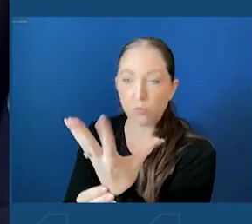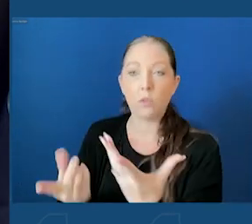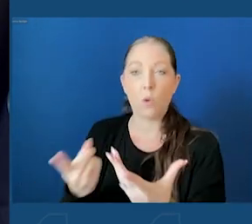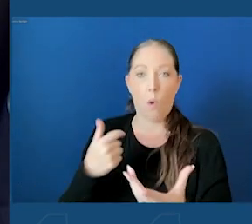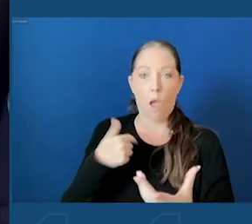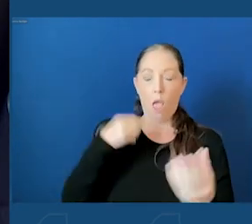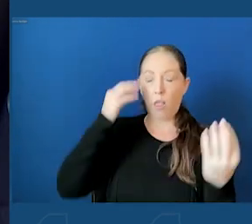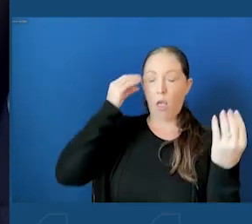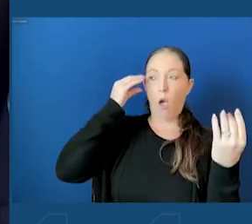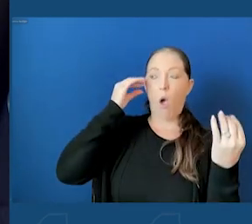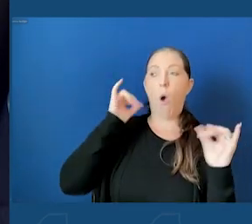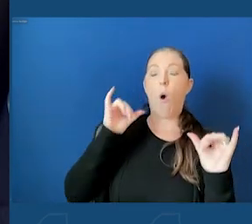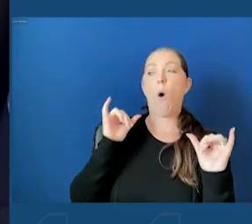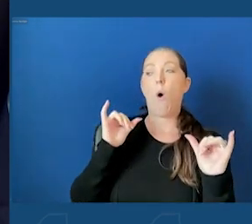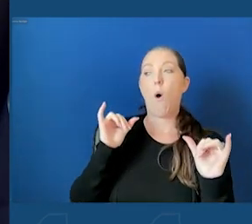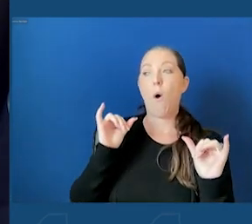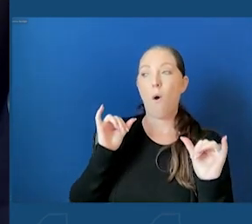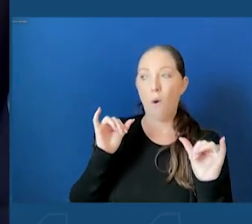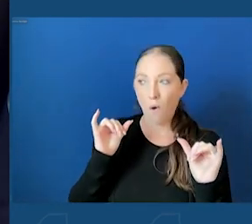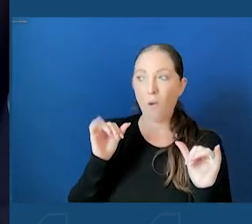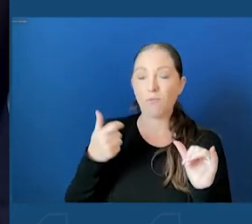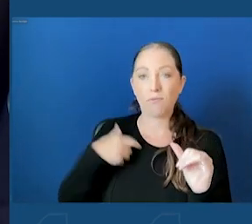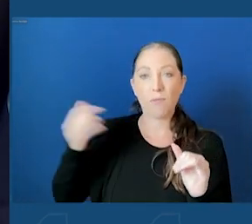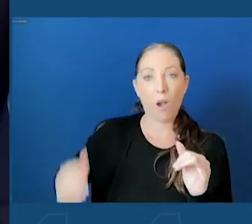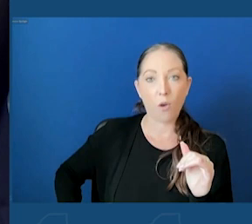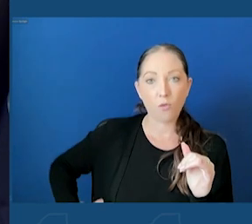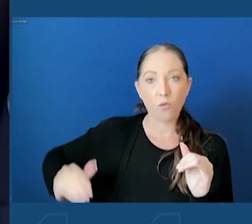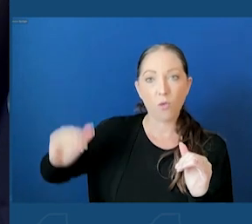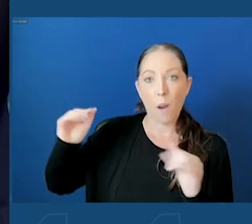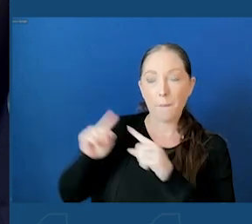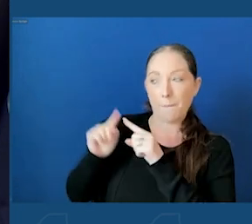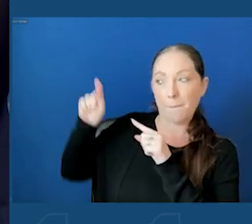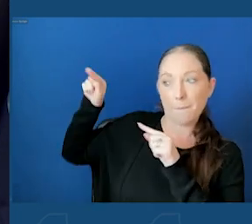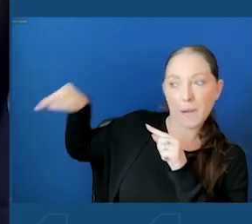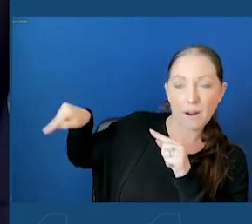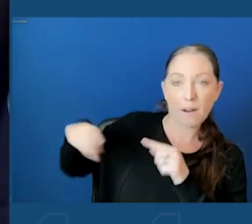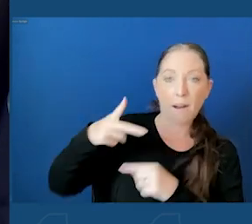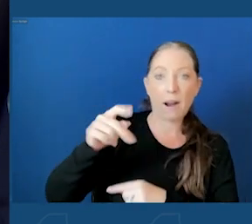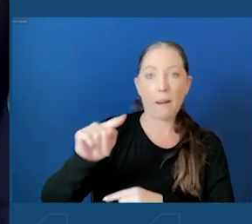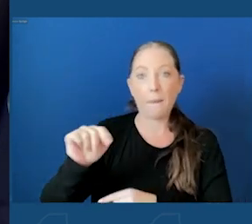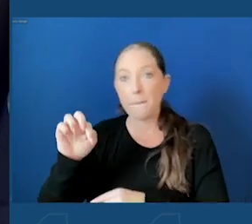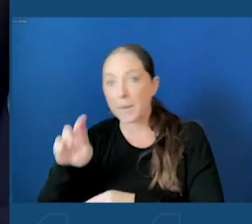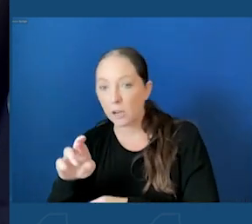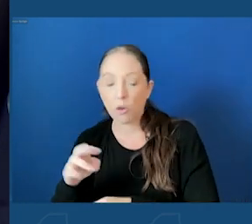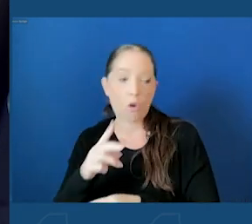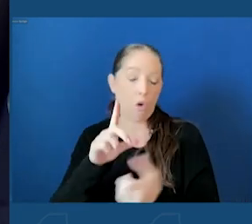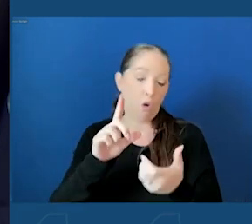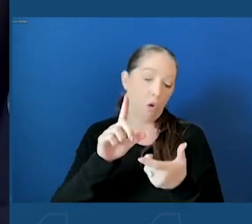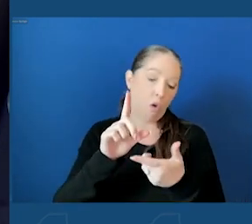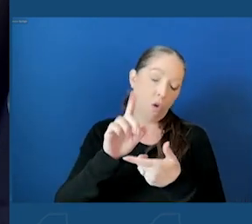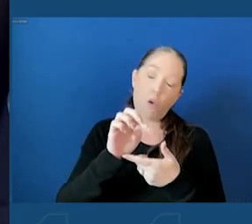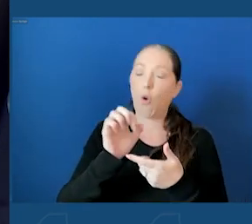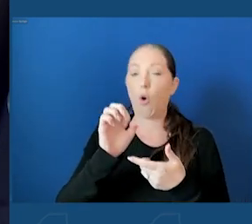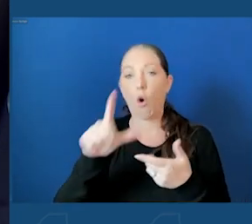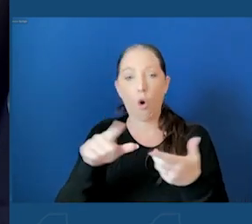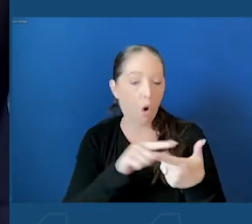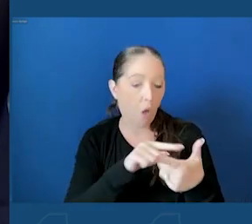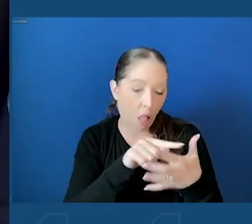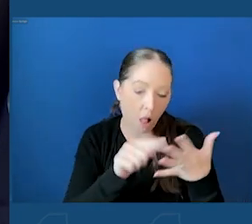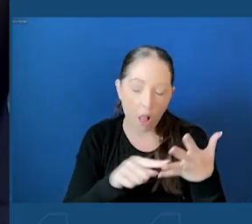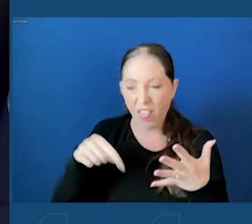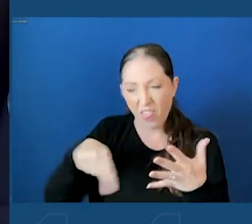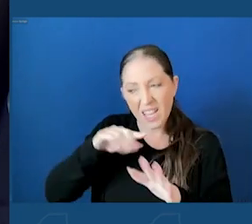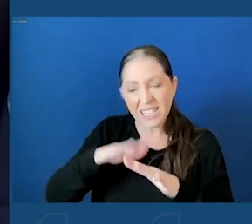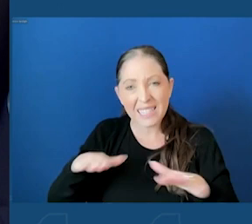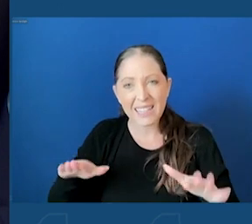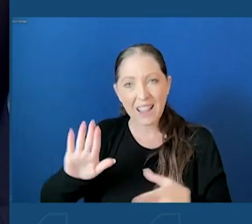is, growing up down the road, Earl Hobson, Peter Jennings, these kids whose lives are just beginning,